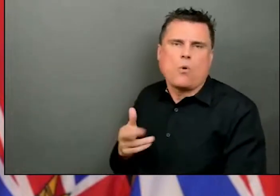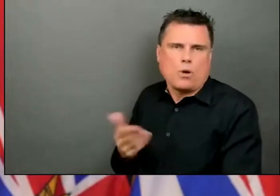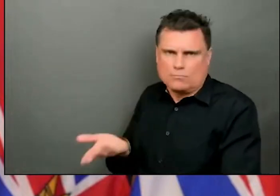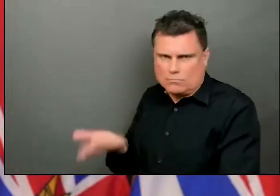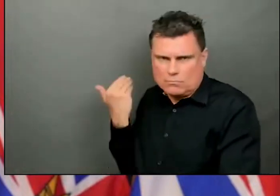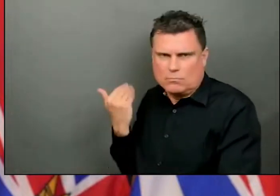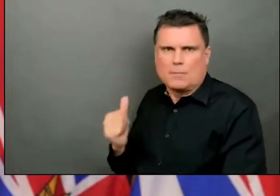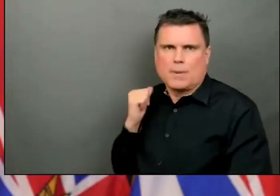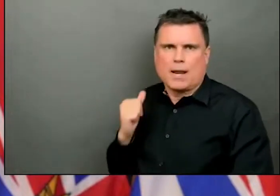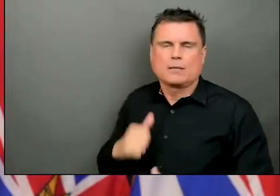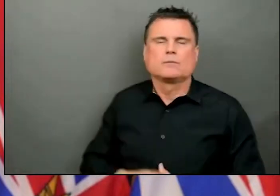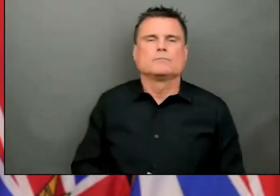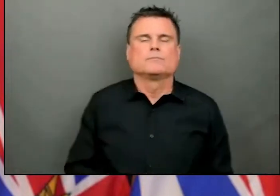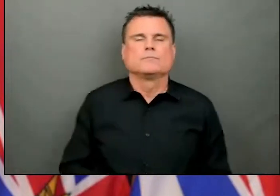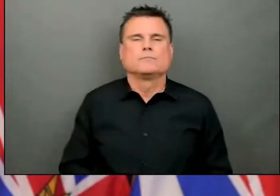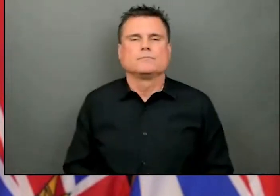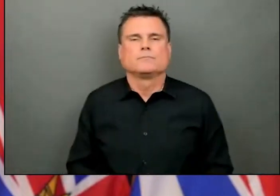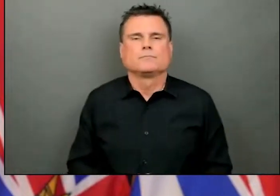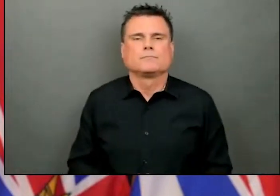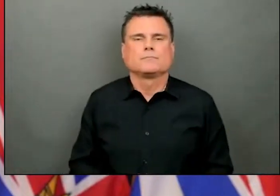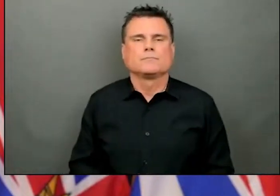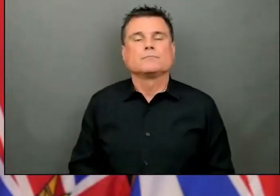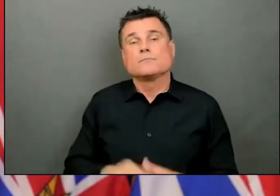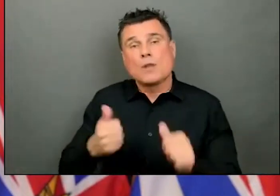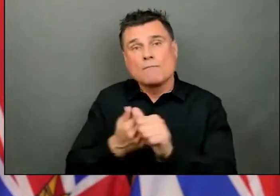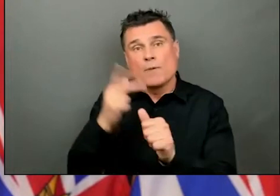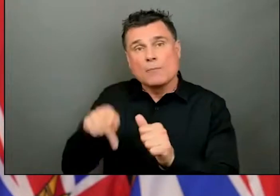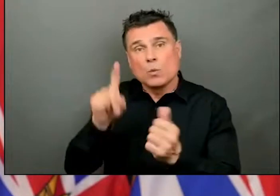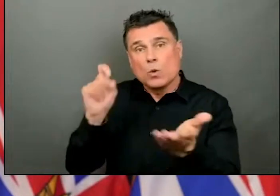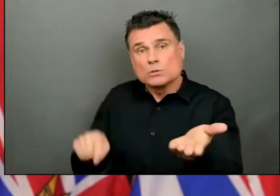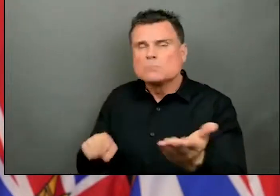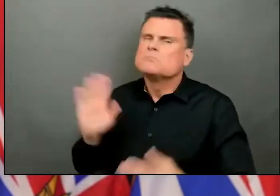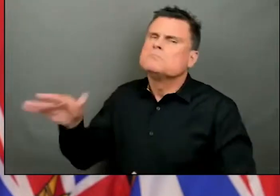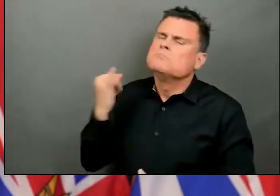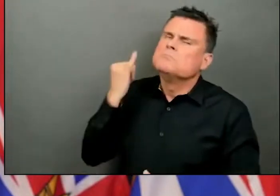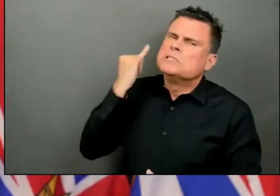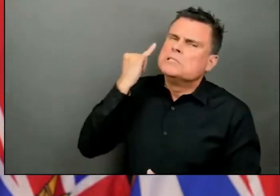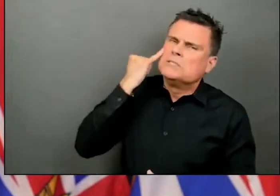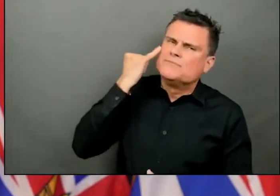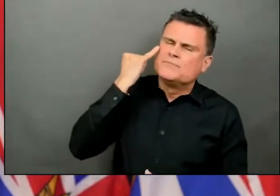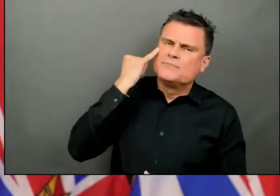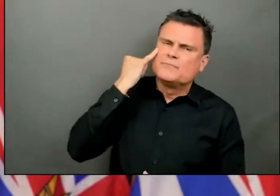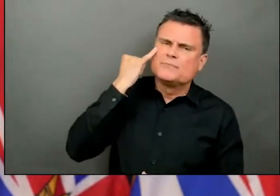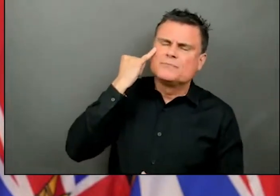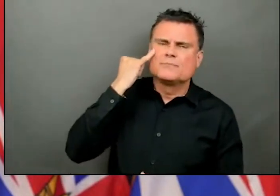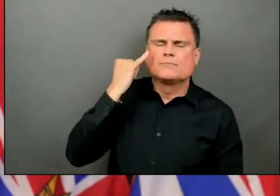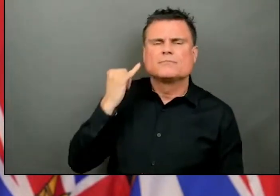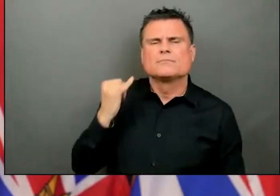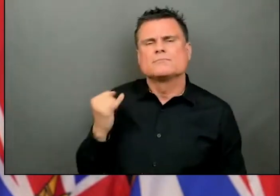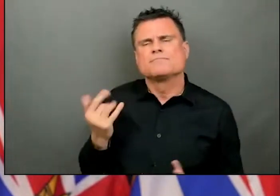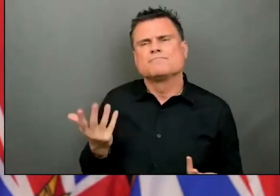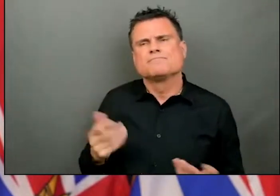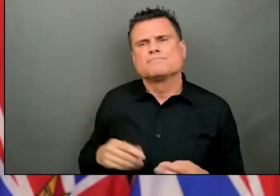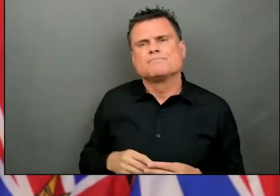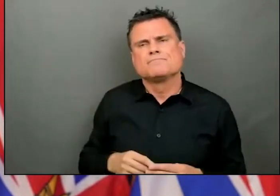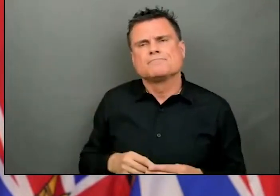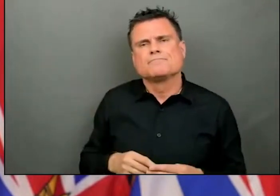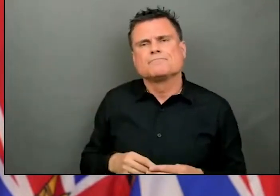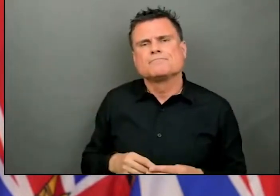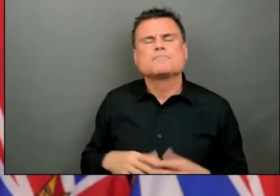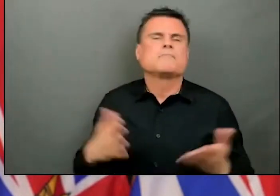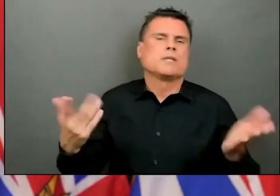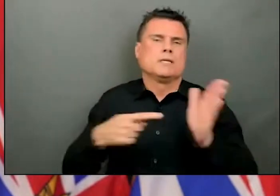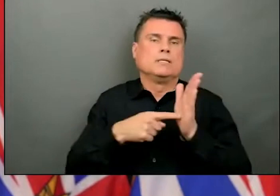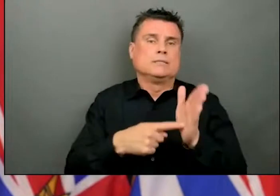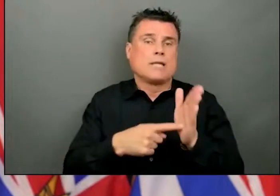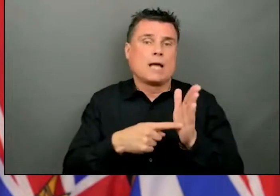be? Can you give us any idea? And also, there's just a significant amount of travel back and forth between, for example, Surrey